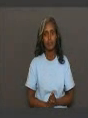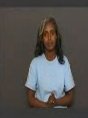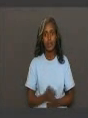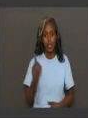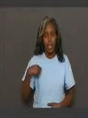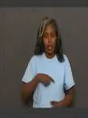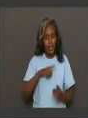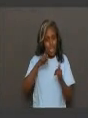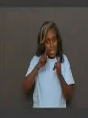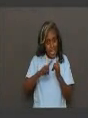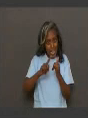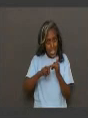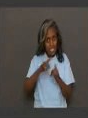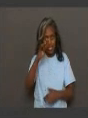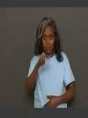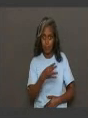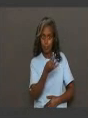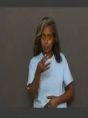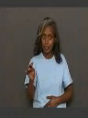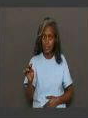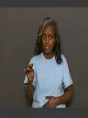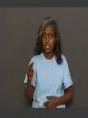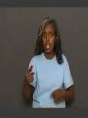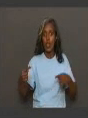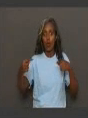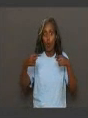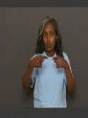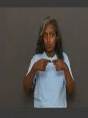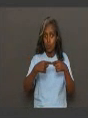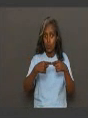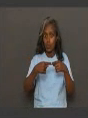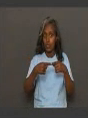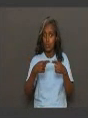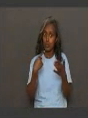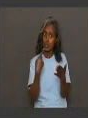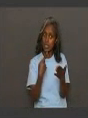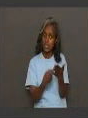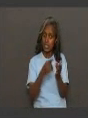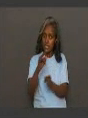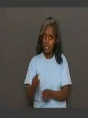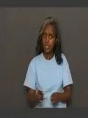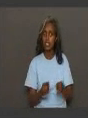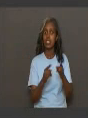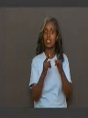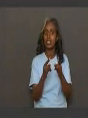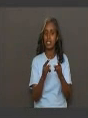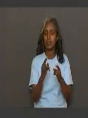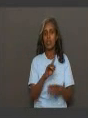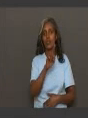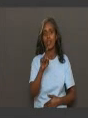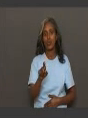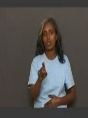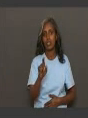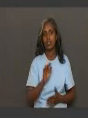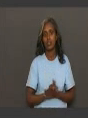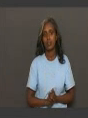Our last matrix corresponds to this system of